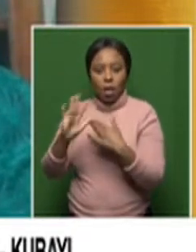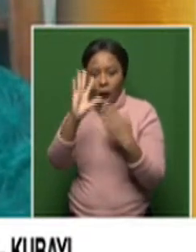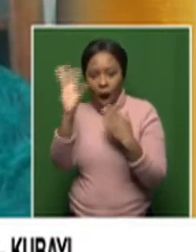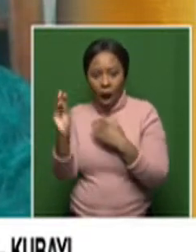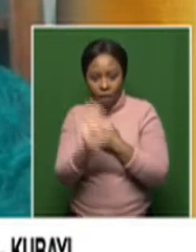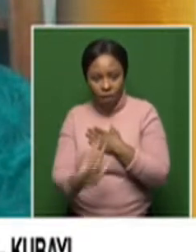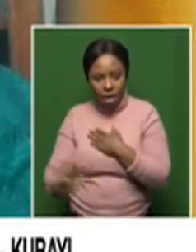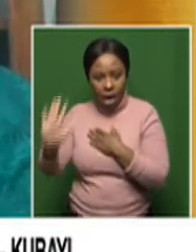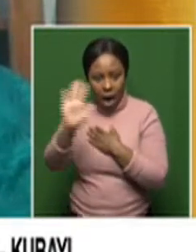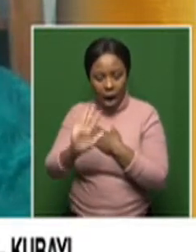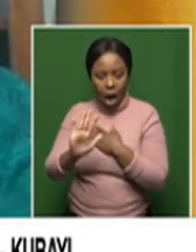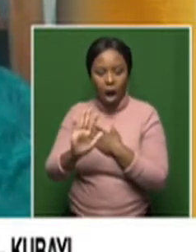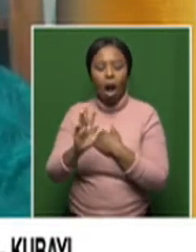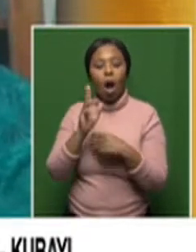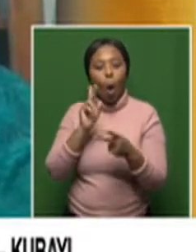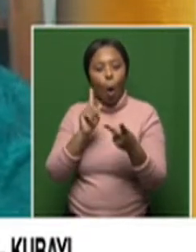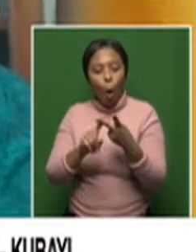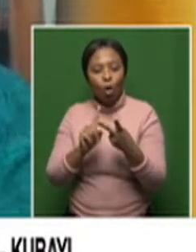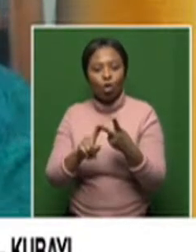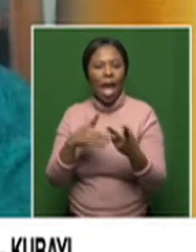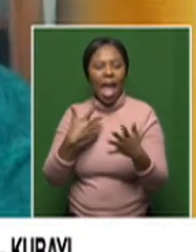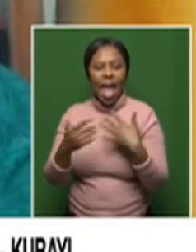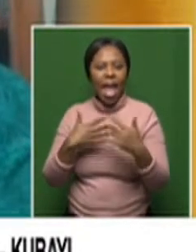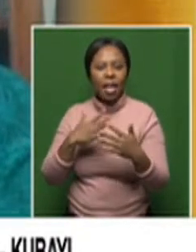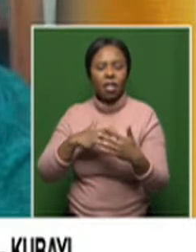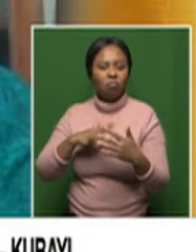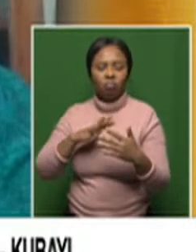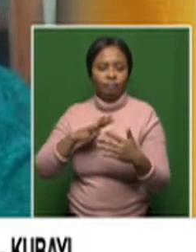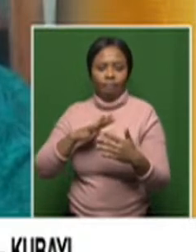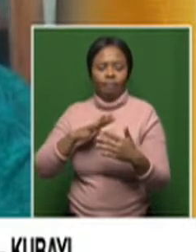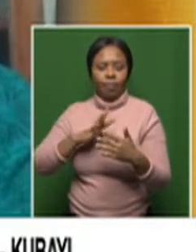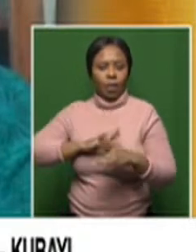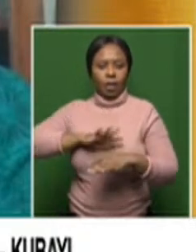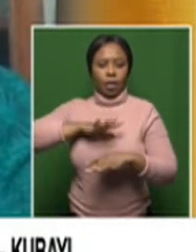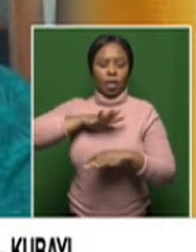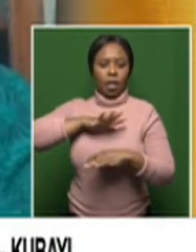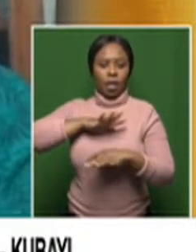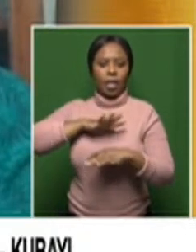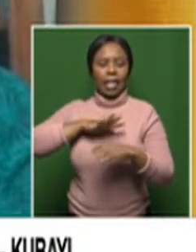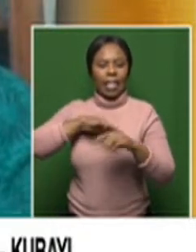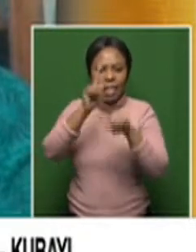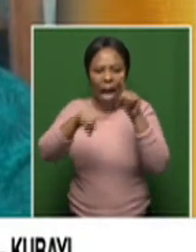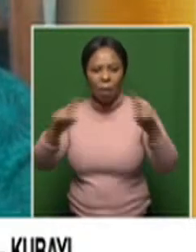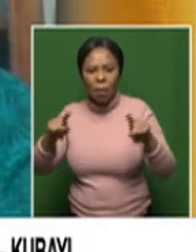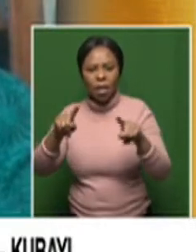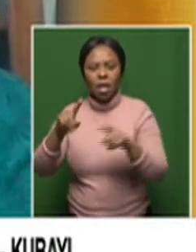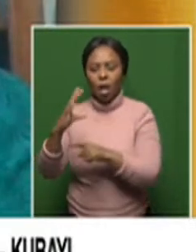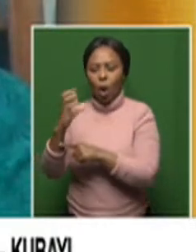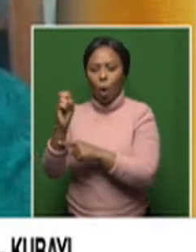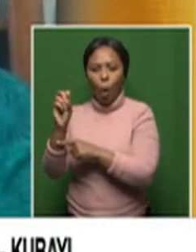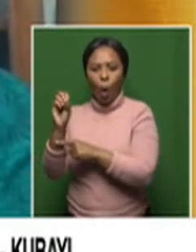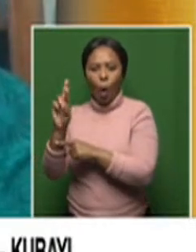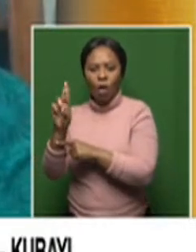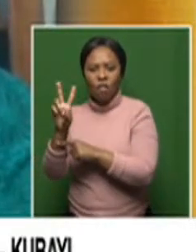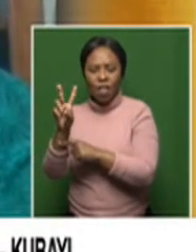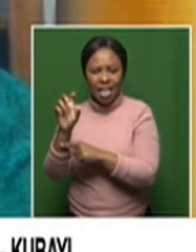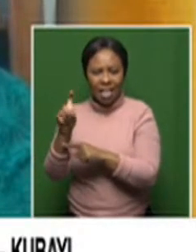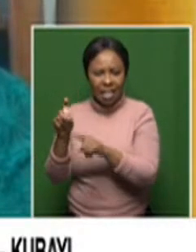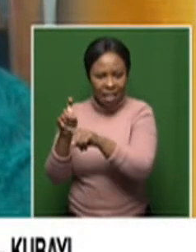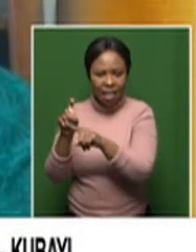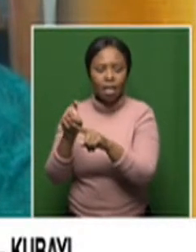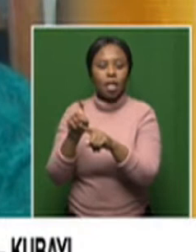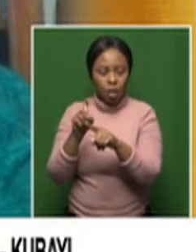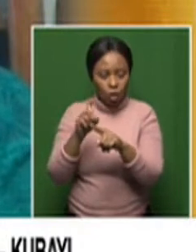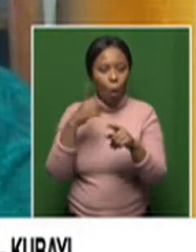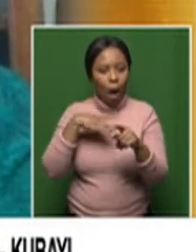we therefore wish to ease any anxiety surrounding the dynamic mechanism of COVAX and reassure the nation that we remain in